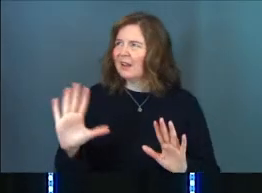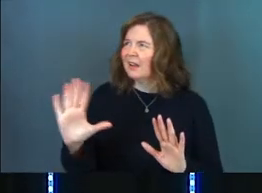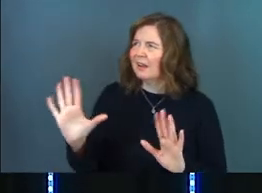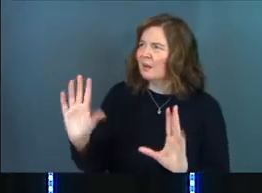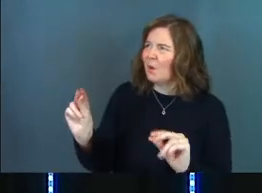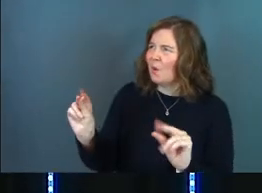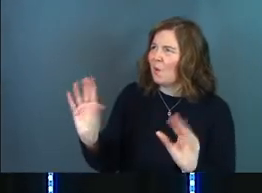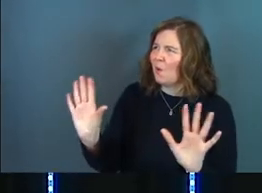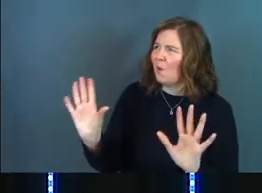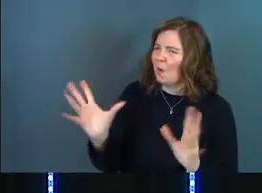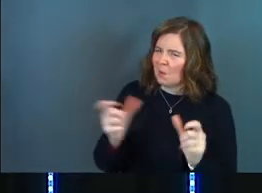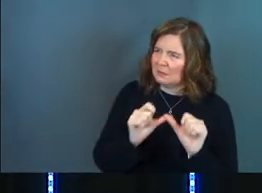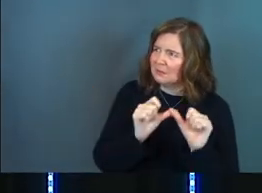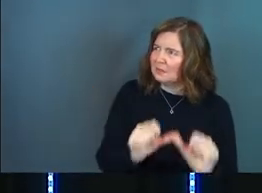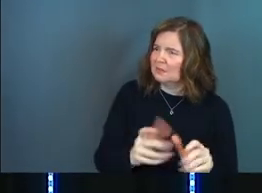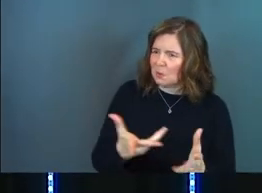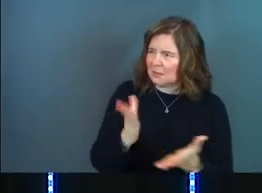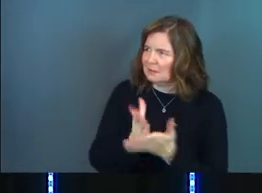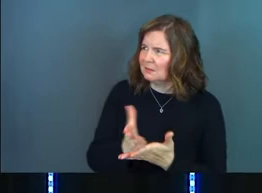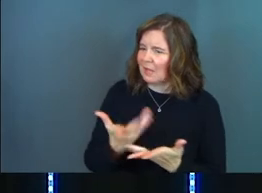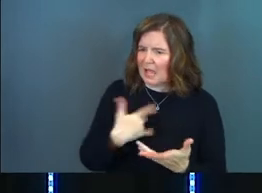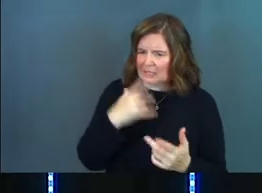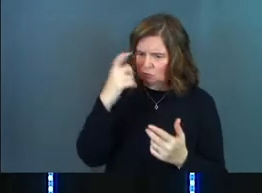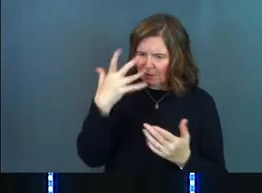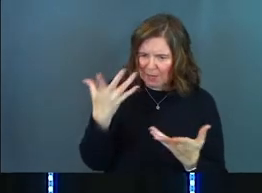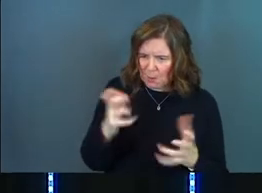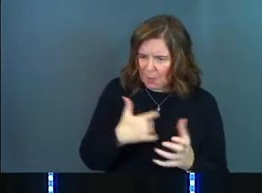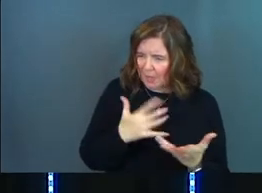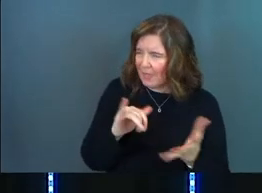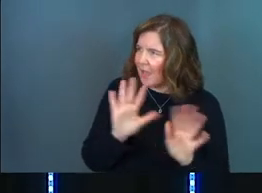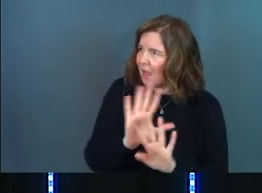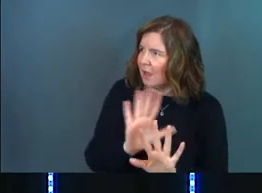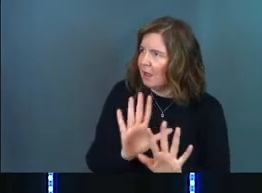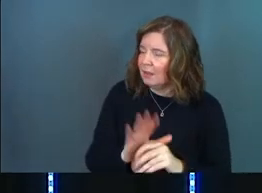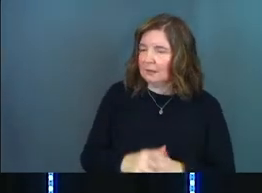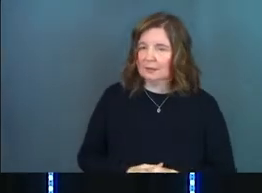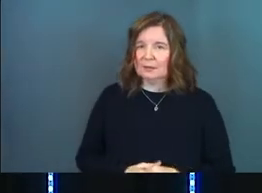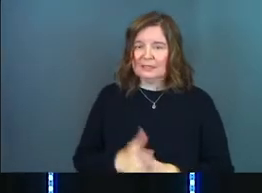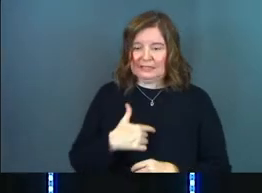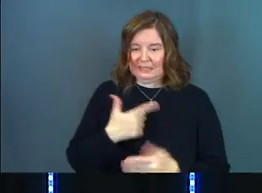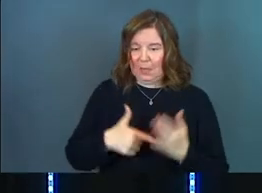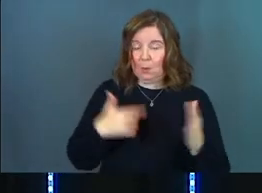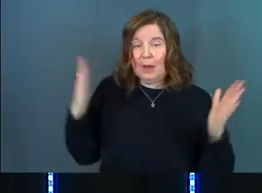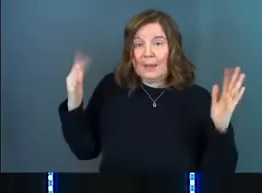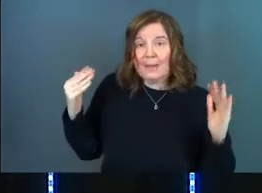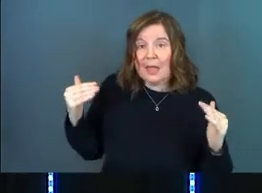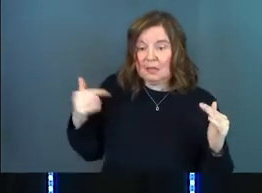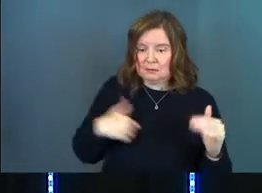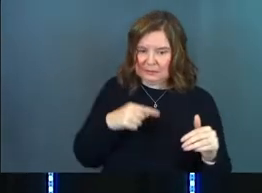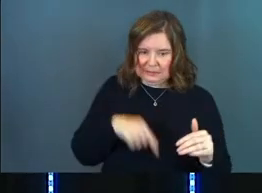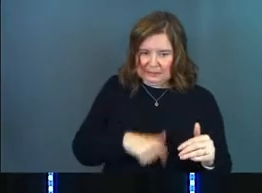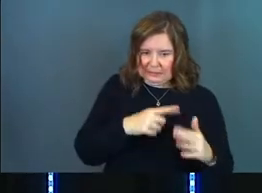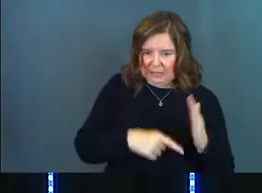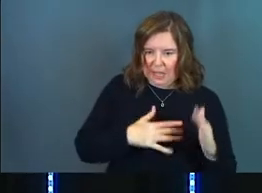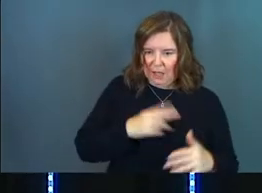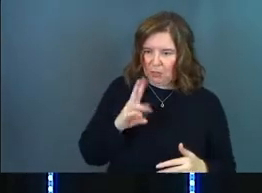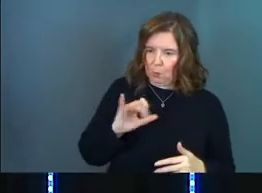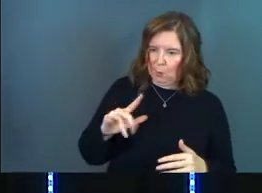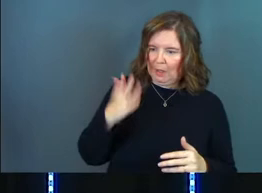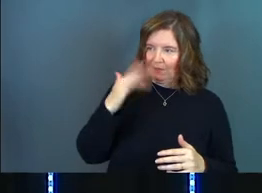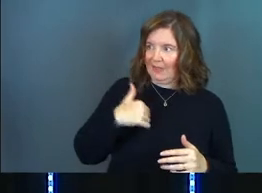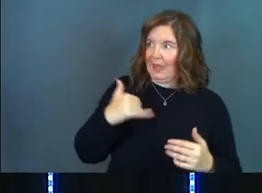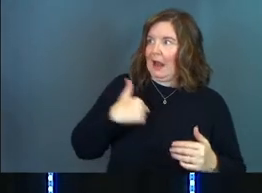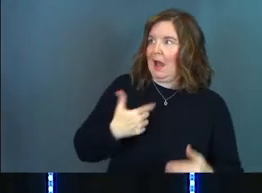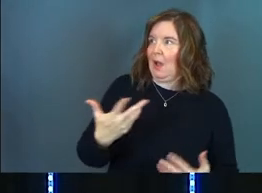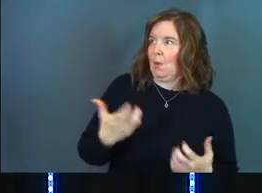like, no. That's not what I dreamed. That's not what I wanted. This is not what I expected. This is not the will of God